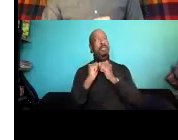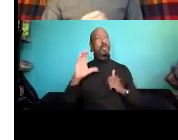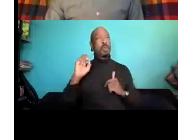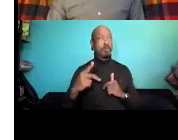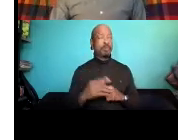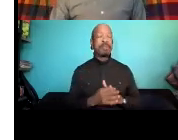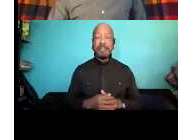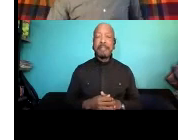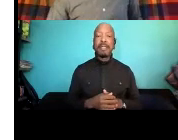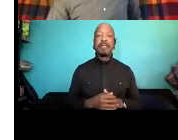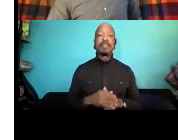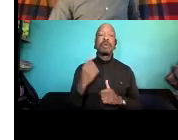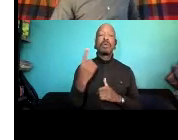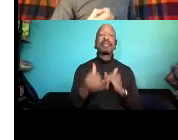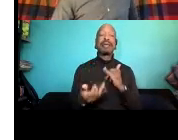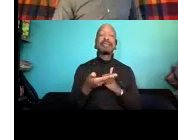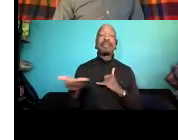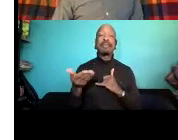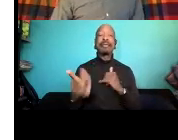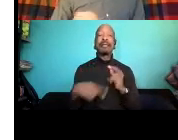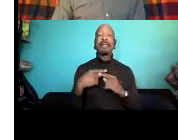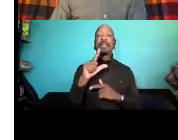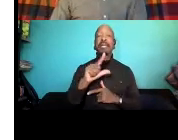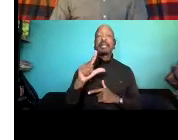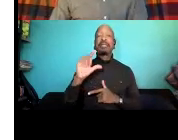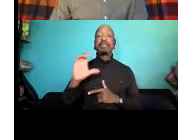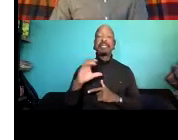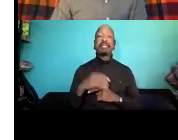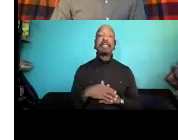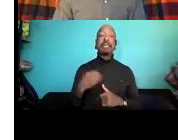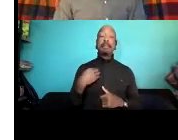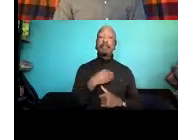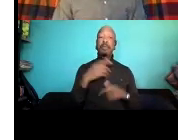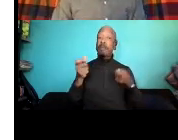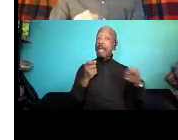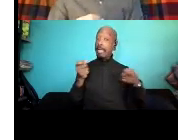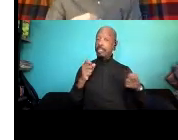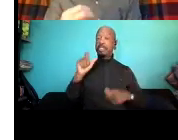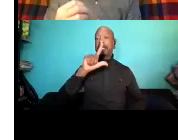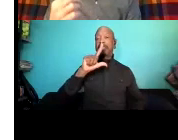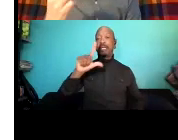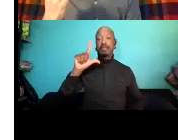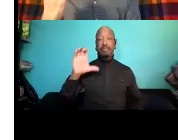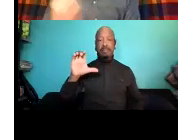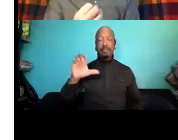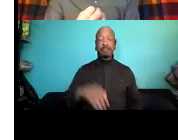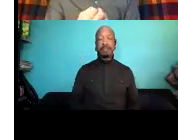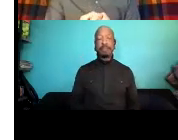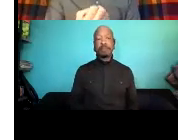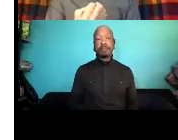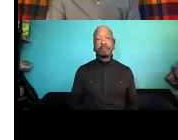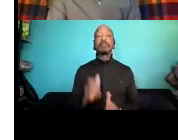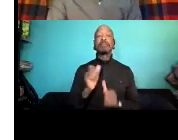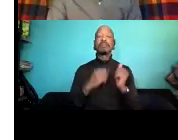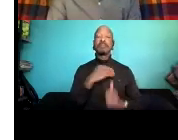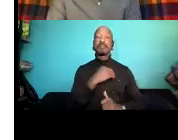And so one last thing about LLCs, member managed LLCs, is that each member